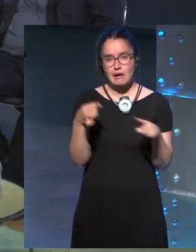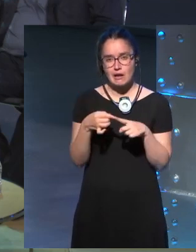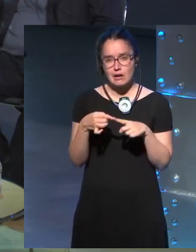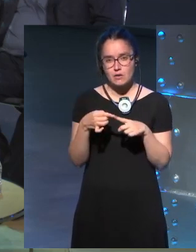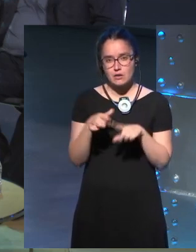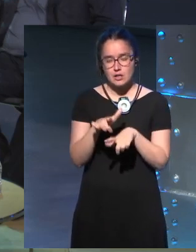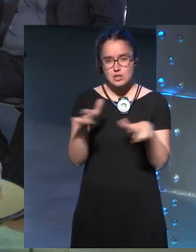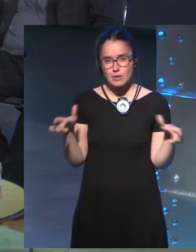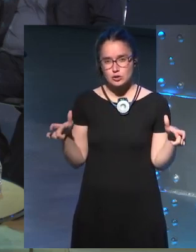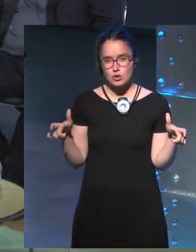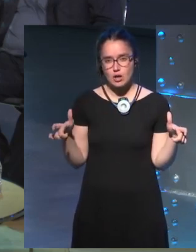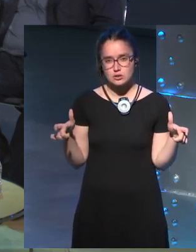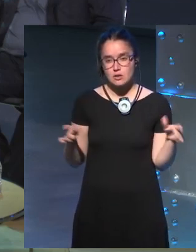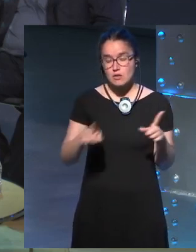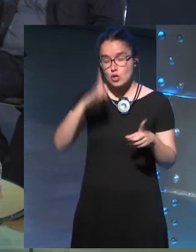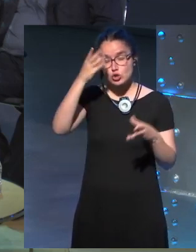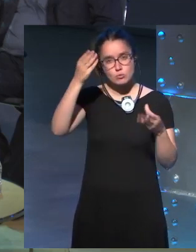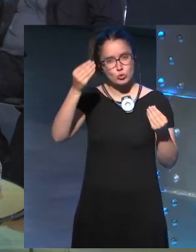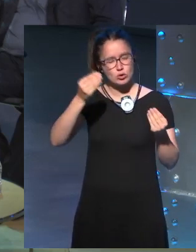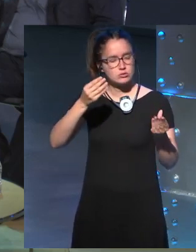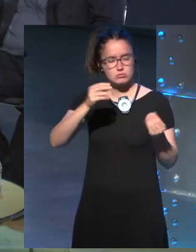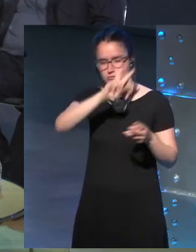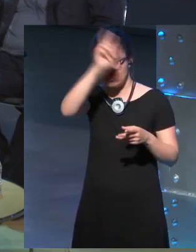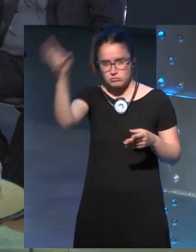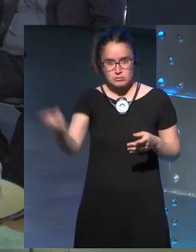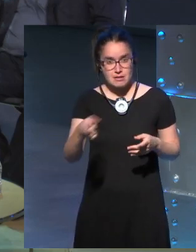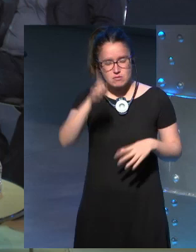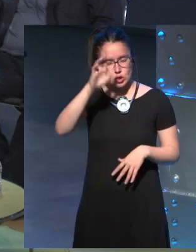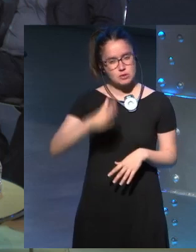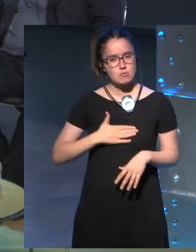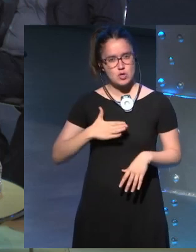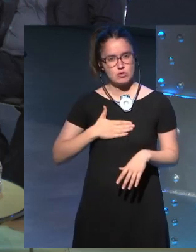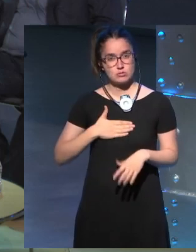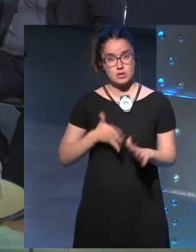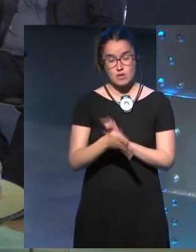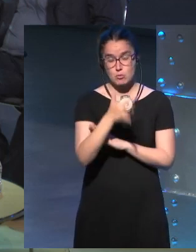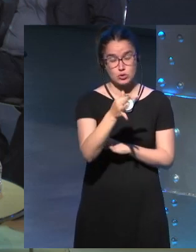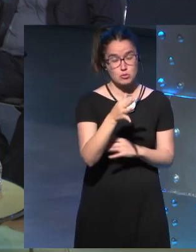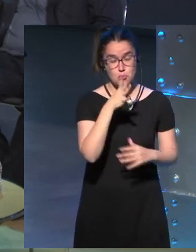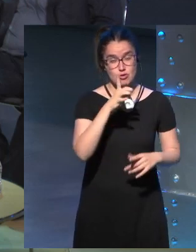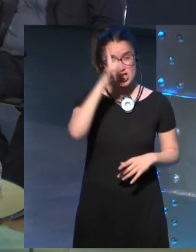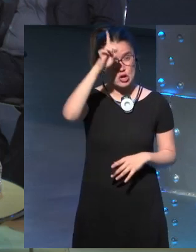they passionately believe in, and they are their gods, and they're good gods because they're our gods, and these are our